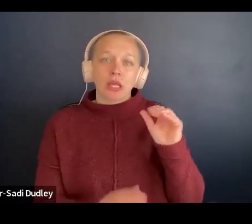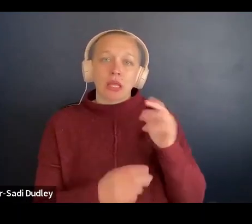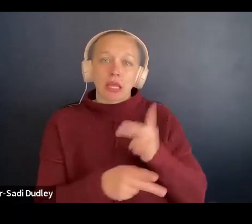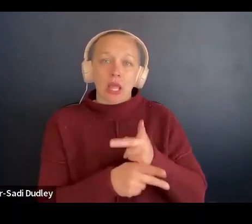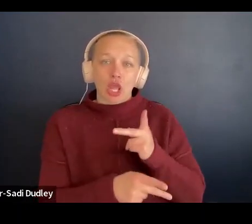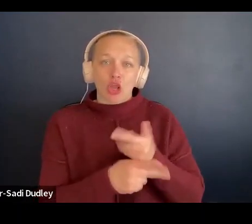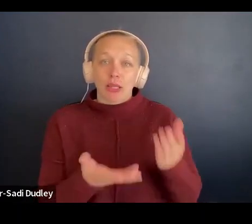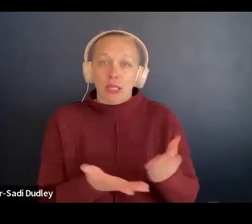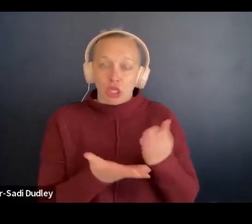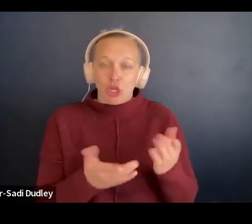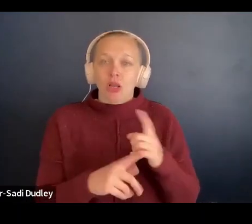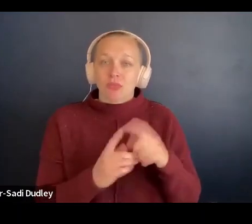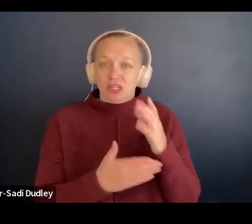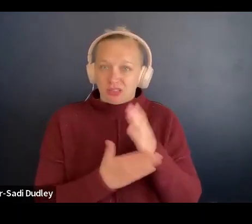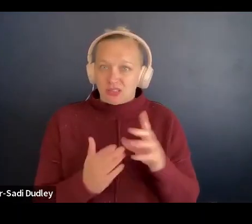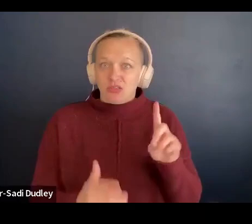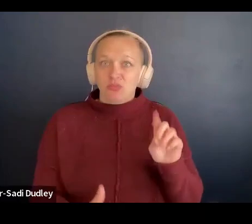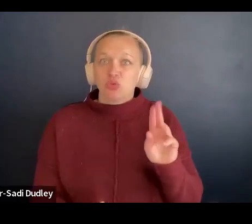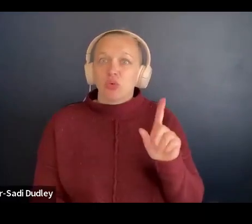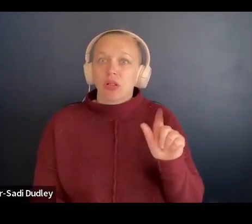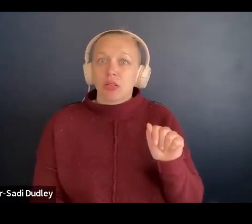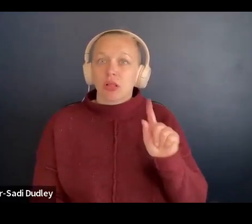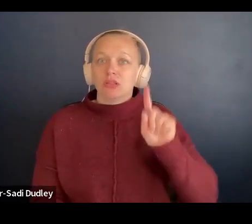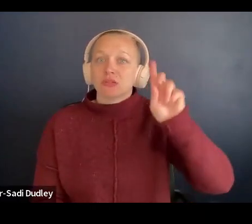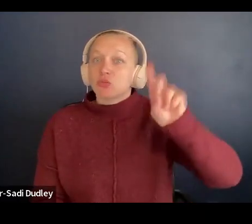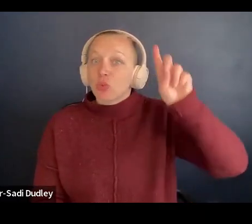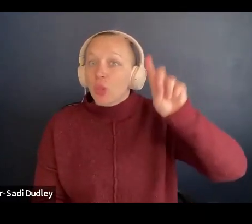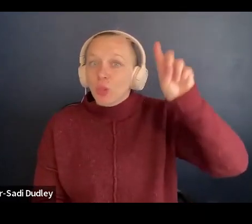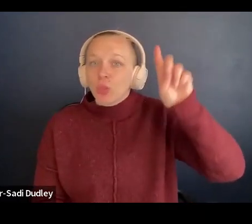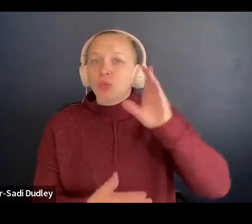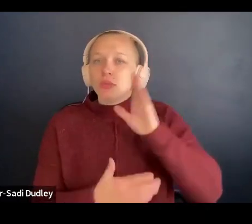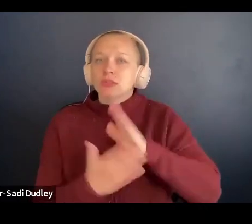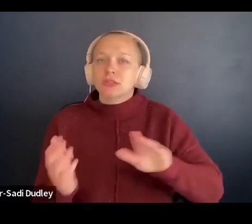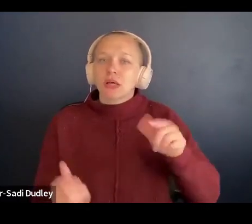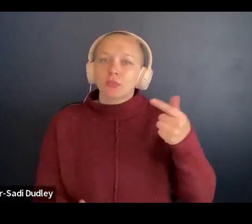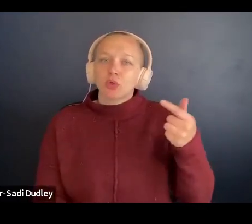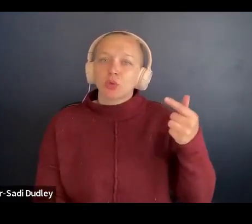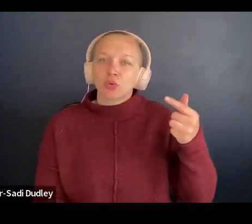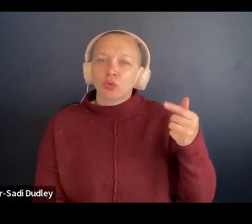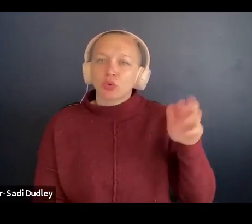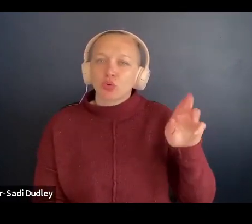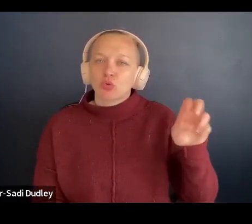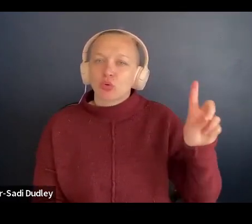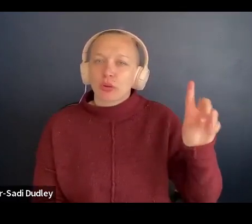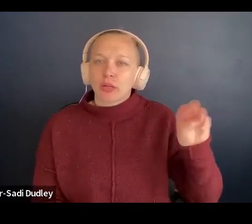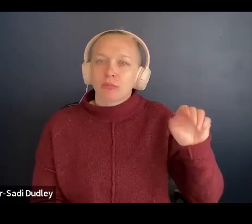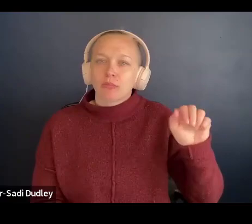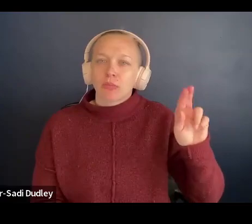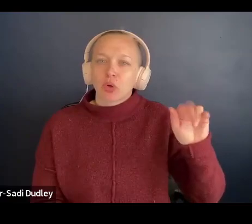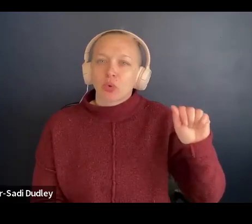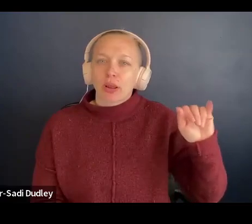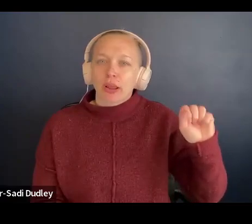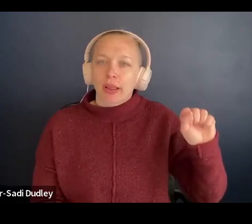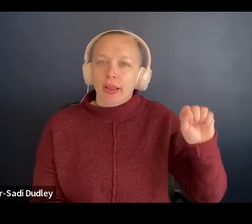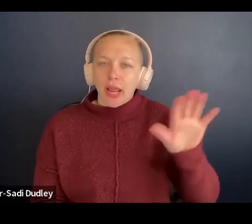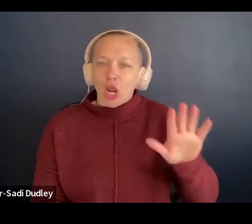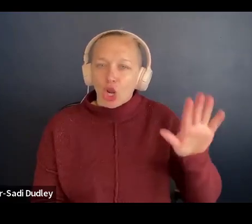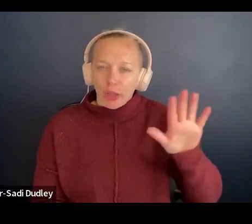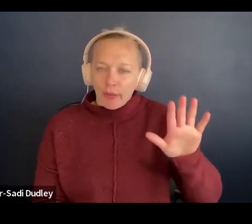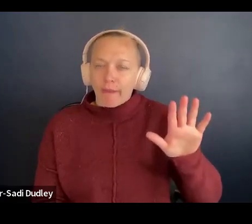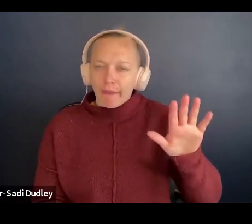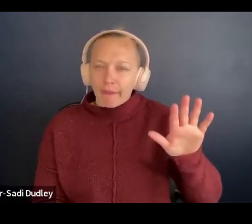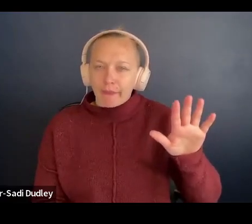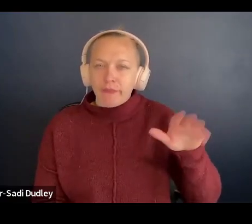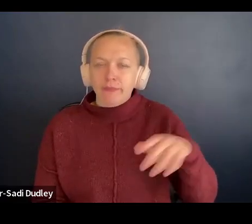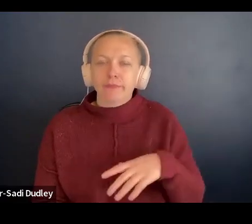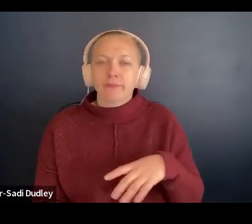the Duluth area. There's some up in the Grand Marais area. I'm not sure where else, but it's